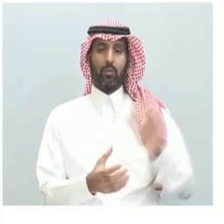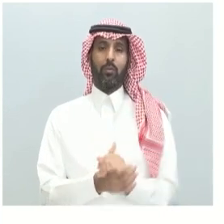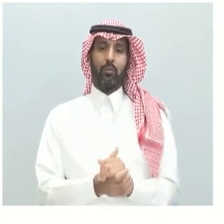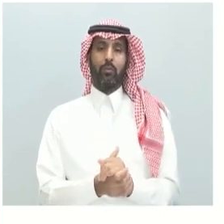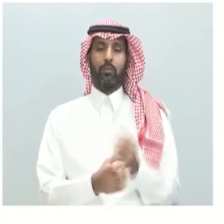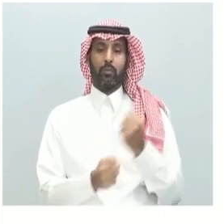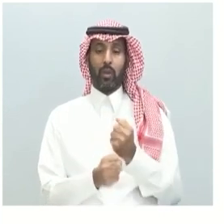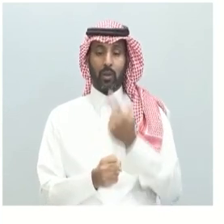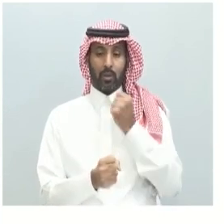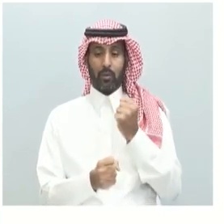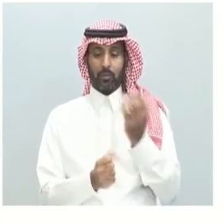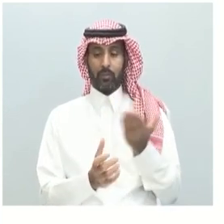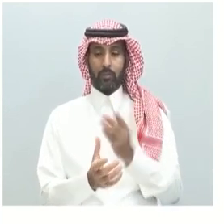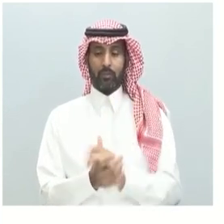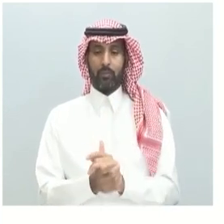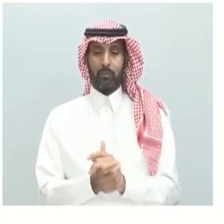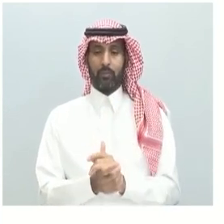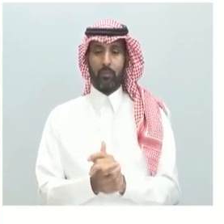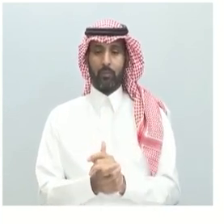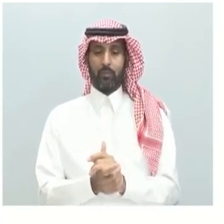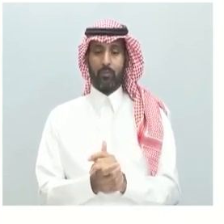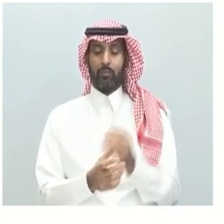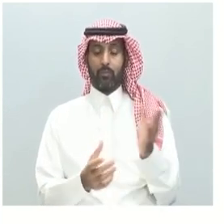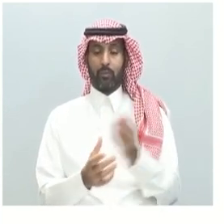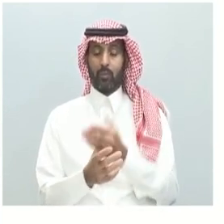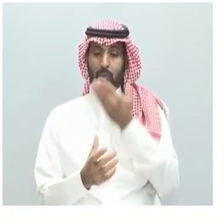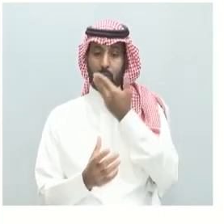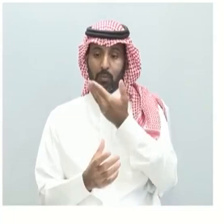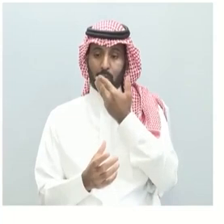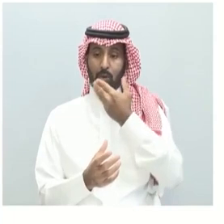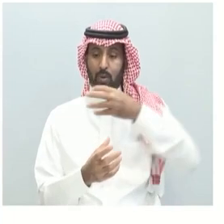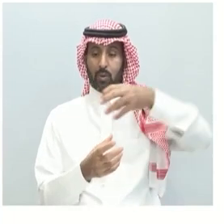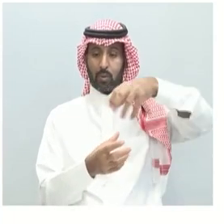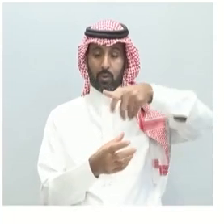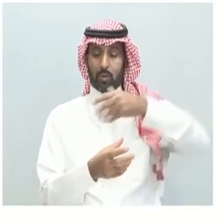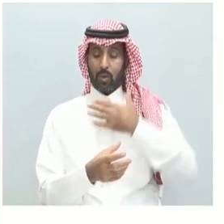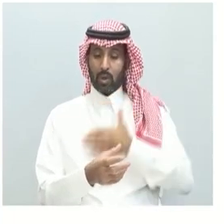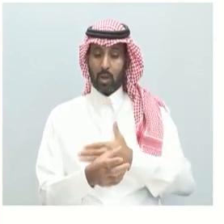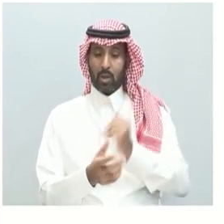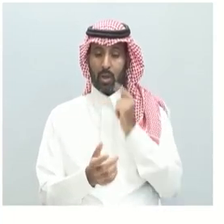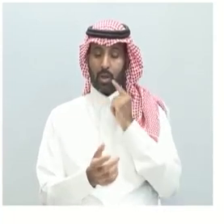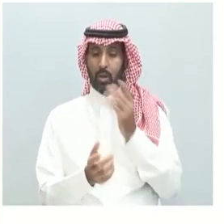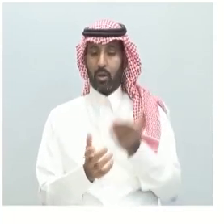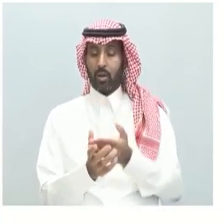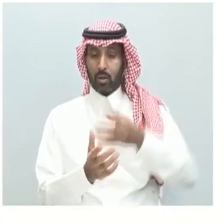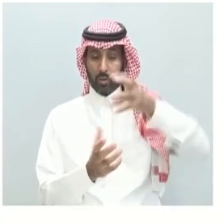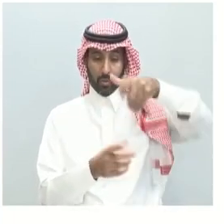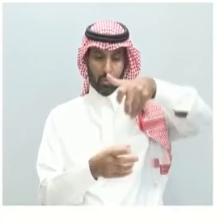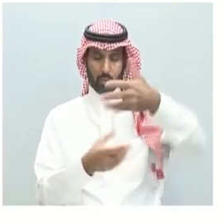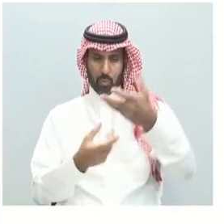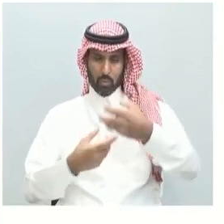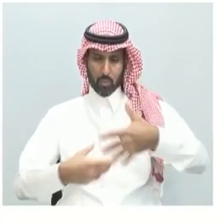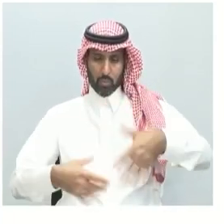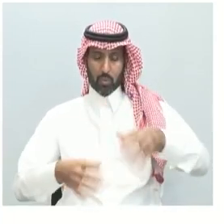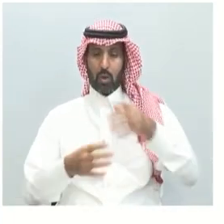present. Number two, the water, please turn it off. the water, please turn